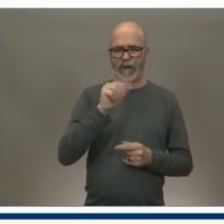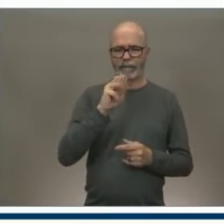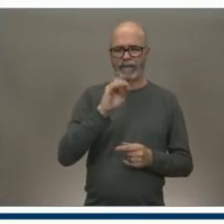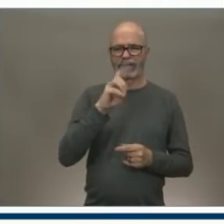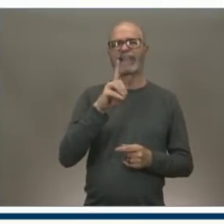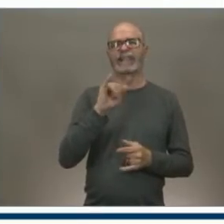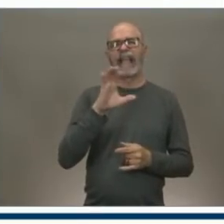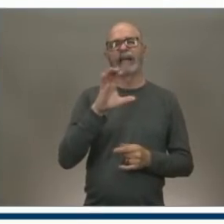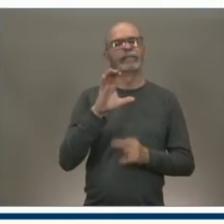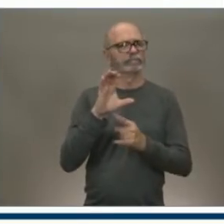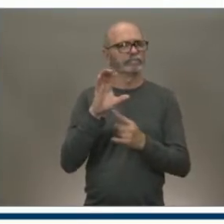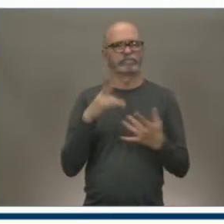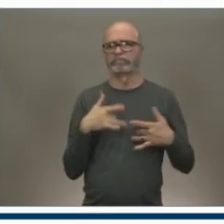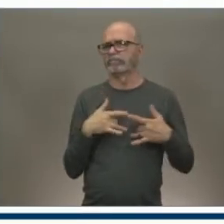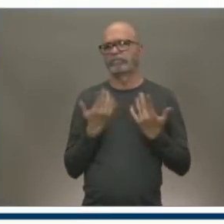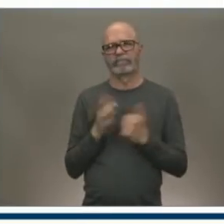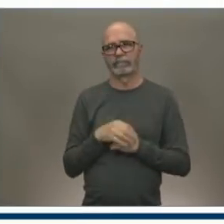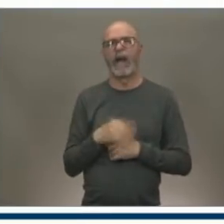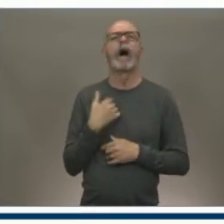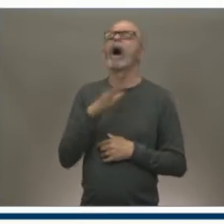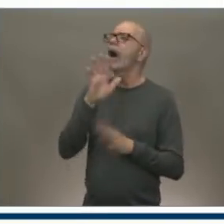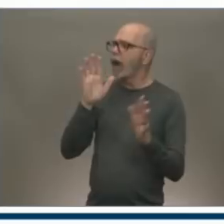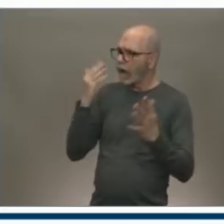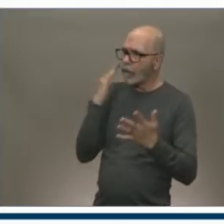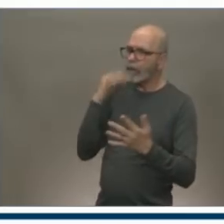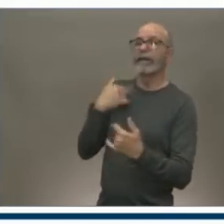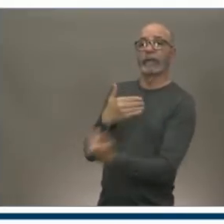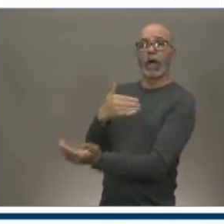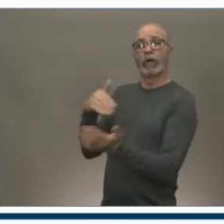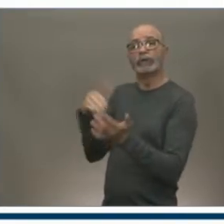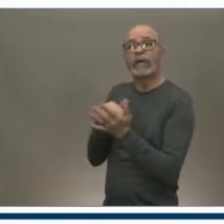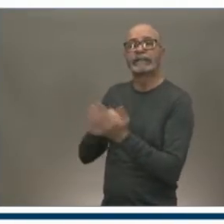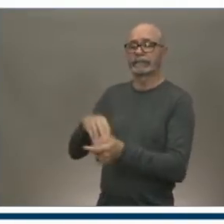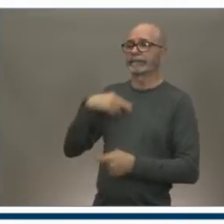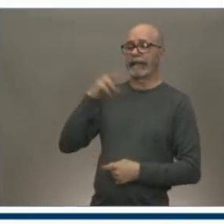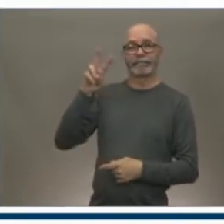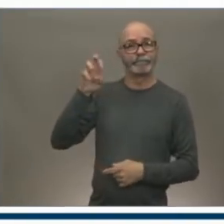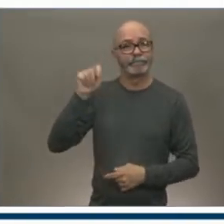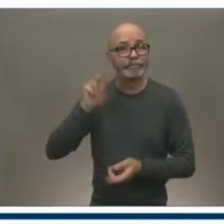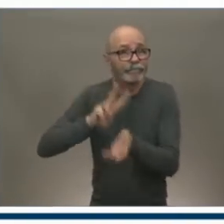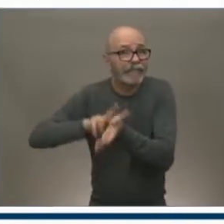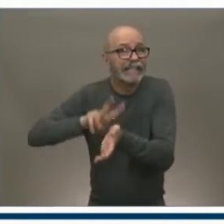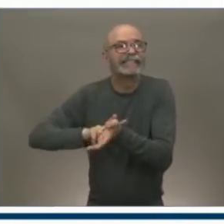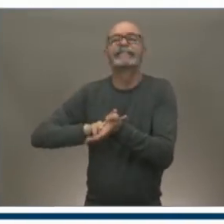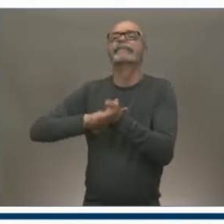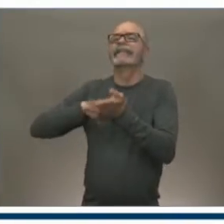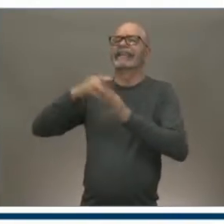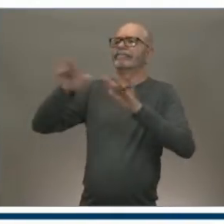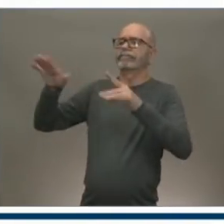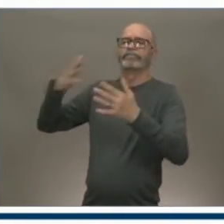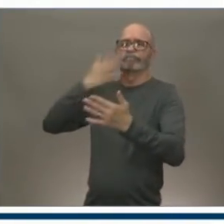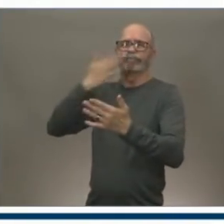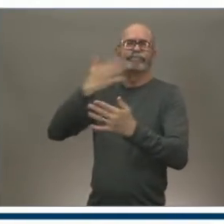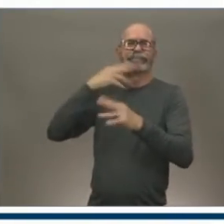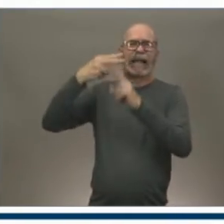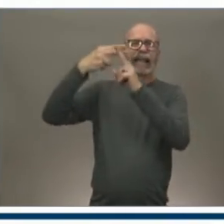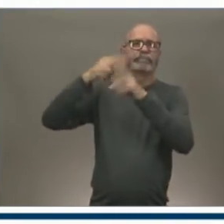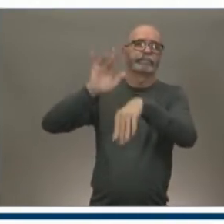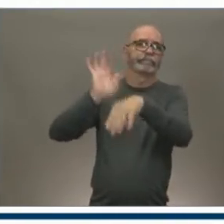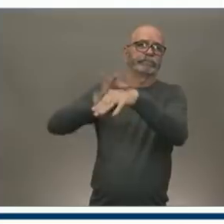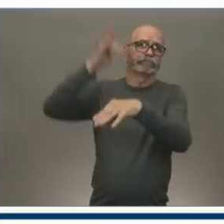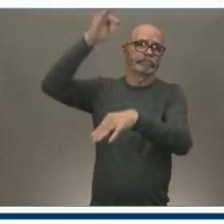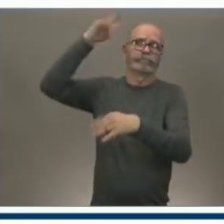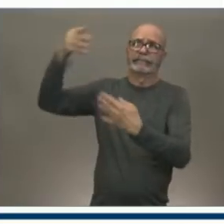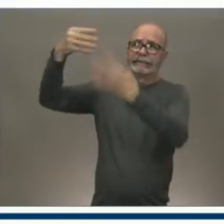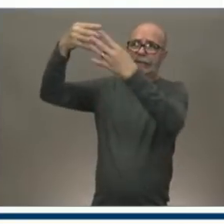Nova Scotia pharmacist. We're planning our immunization community and clinics based on them, but we still have a lot more